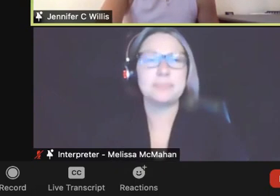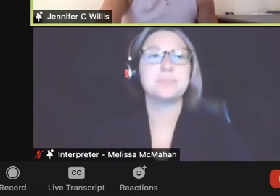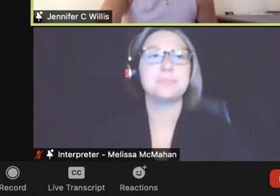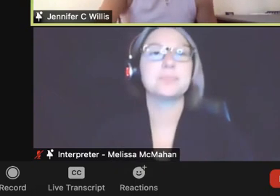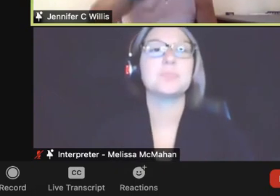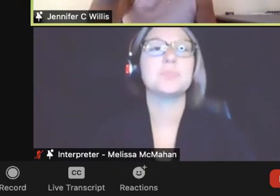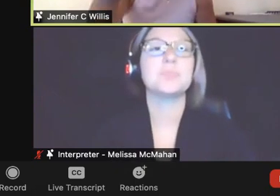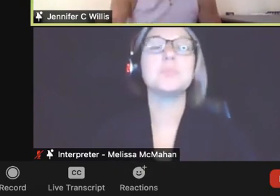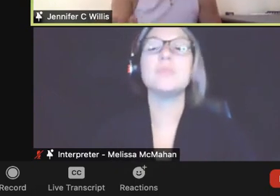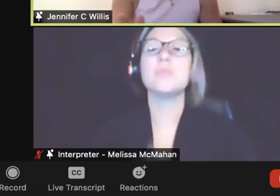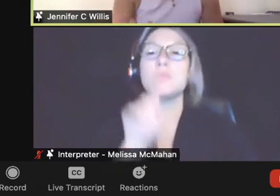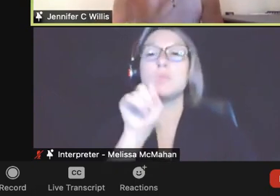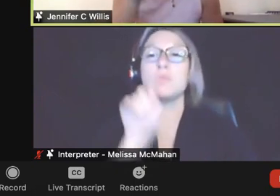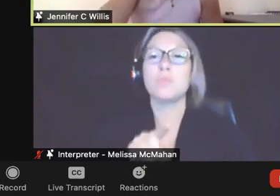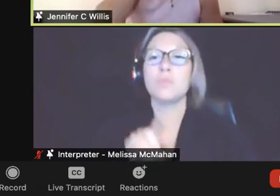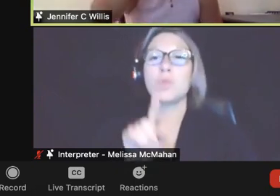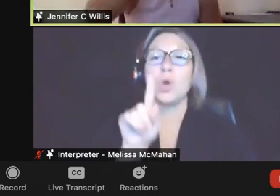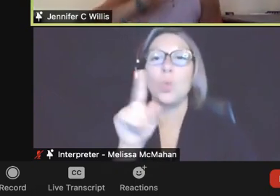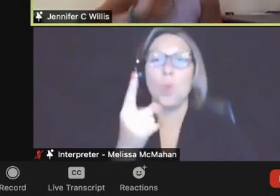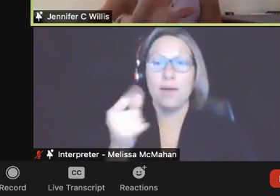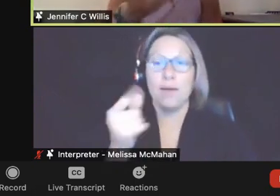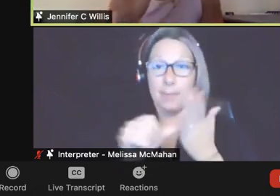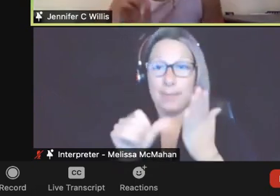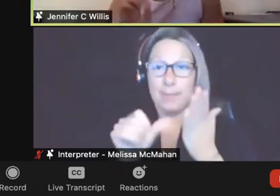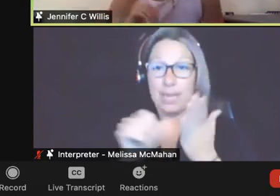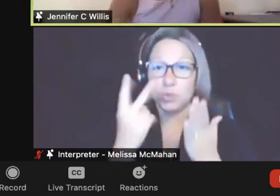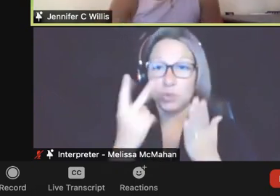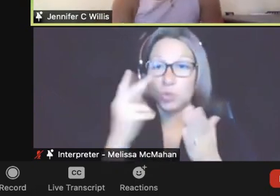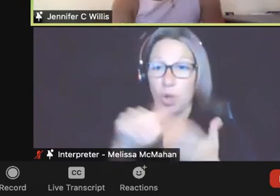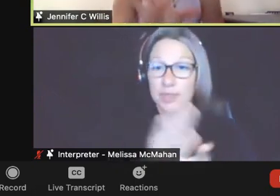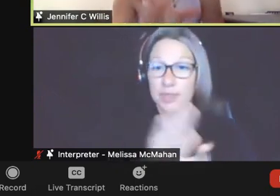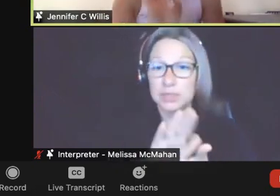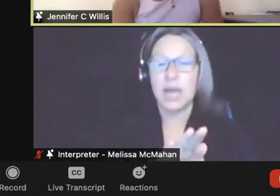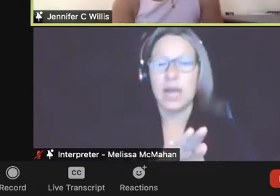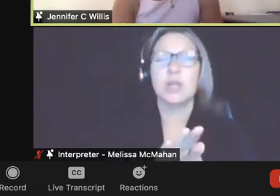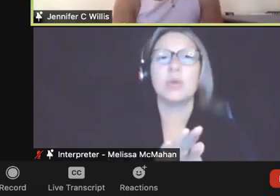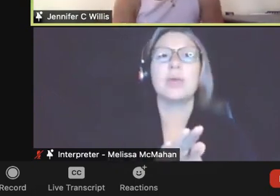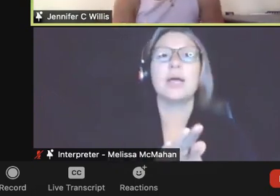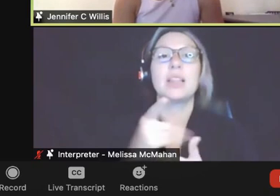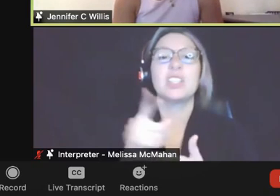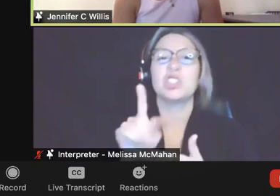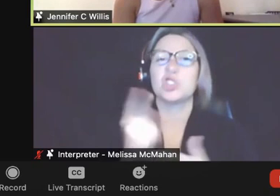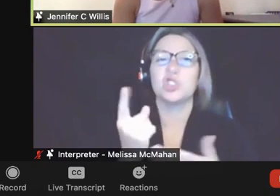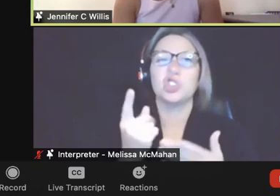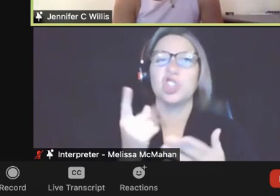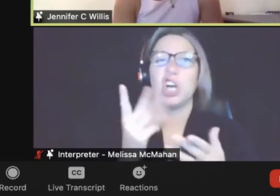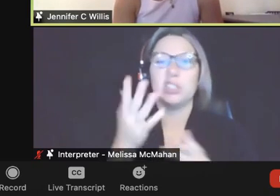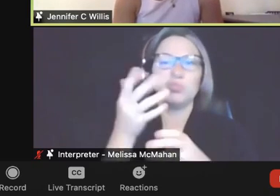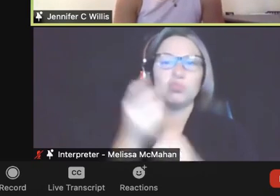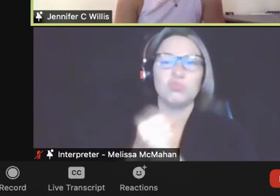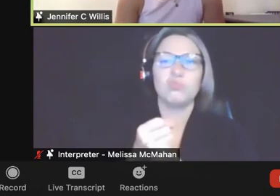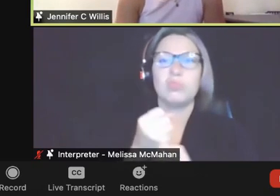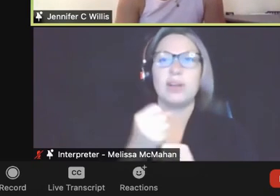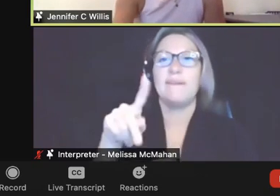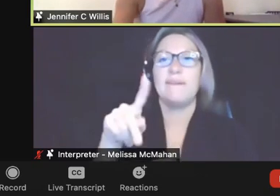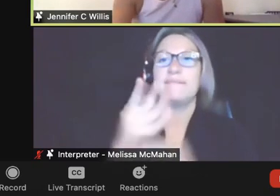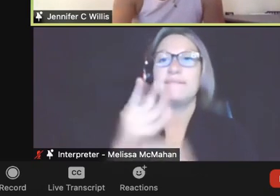And so this is one of the breakout pages that you saw in the document. And so this is just a snapshot of the phase 1